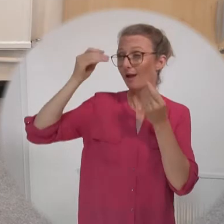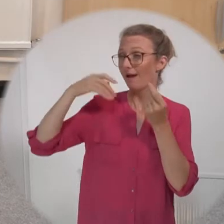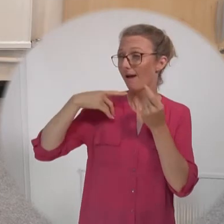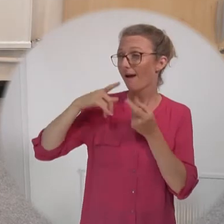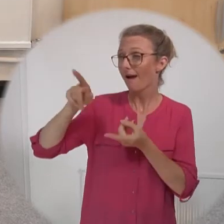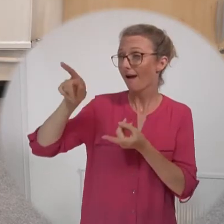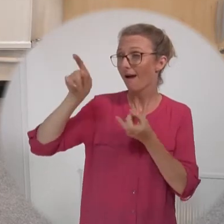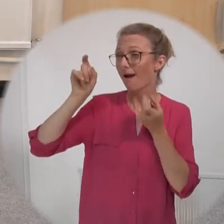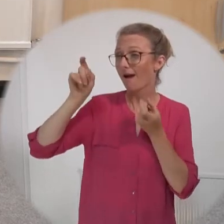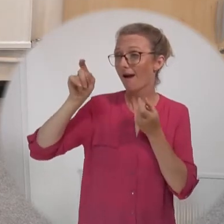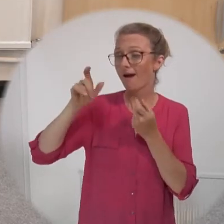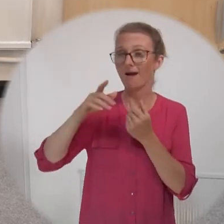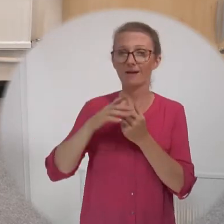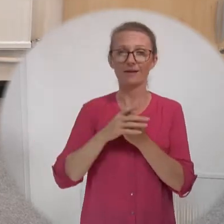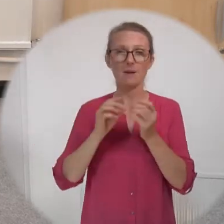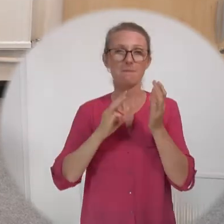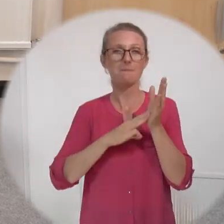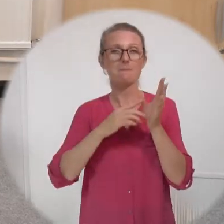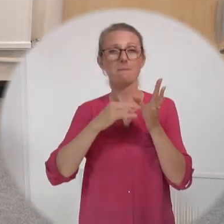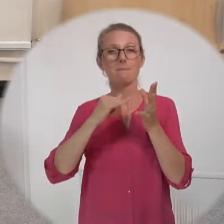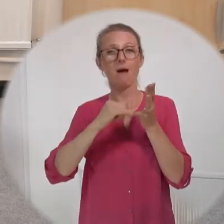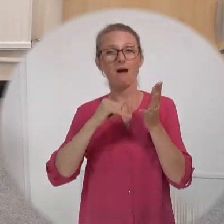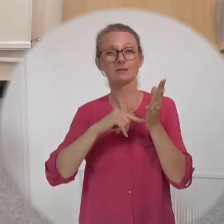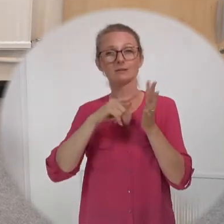Master Chung, spelt C-H-N-G.